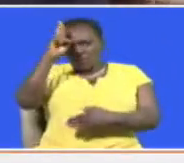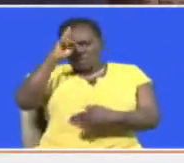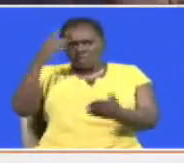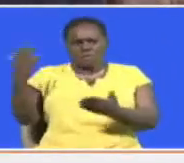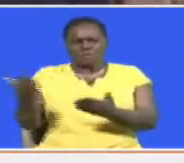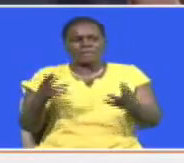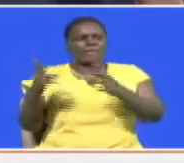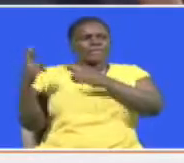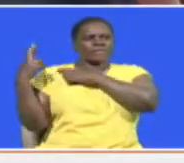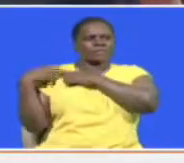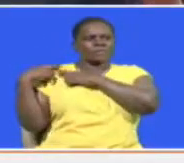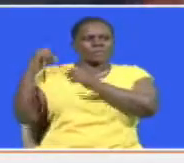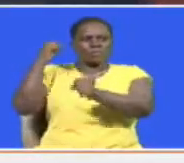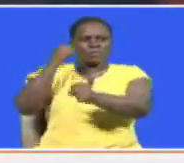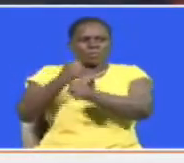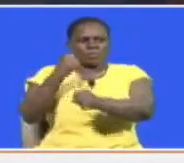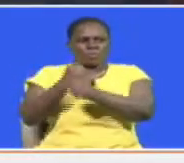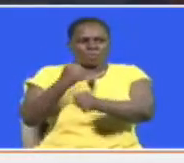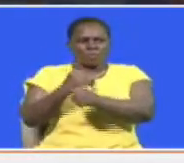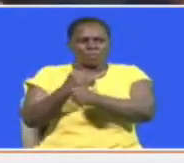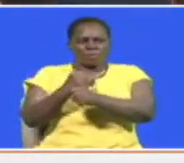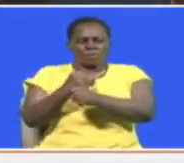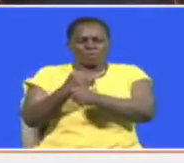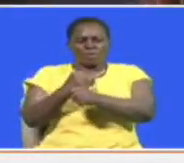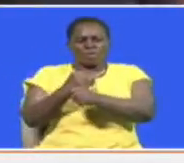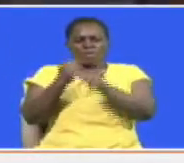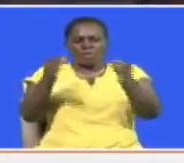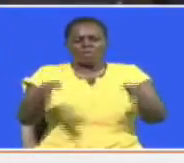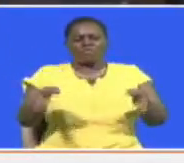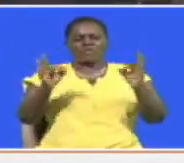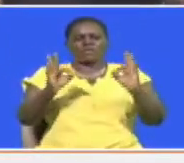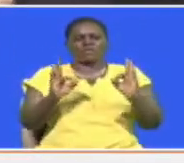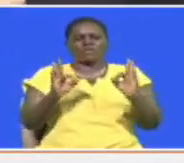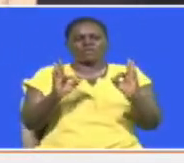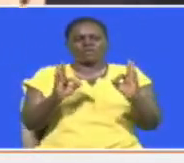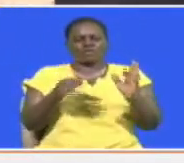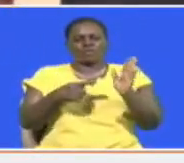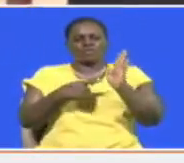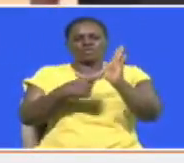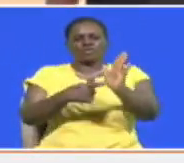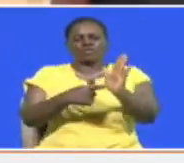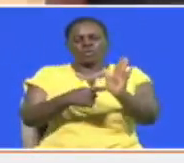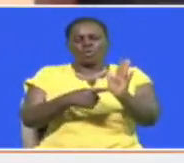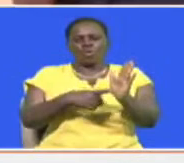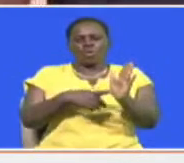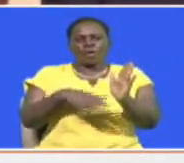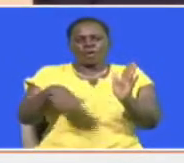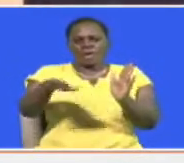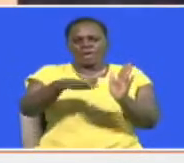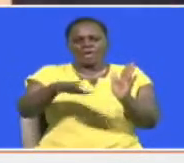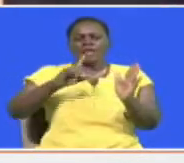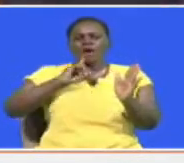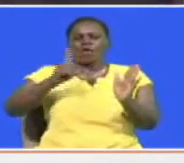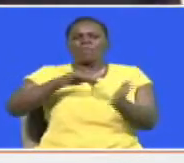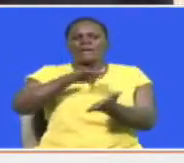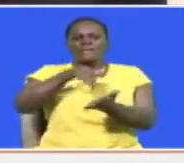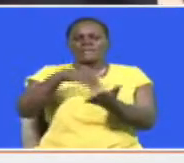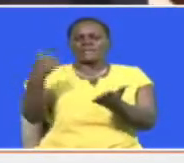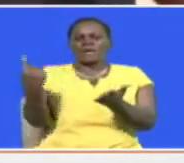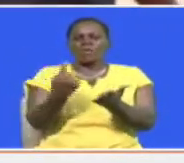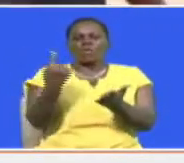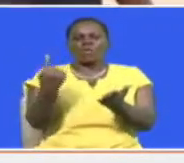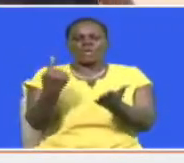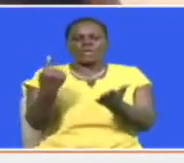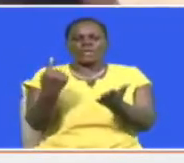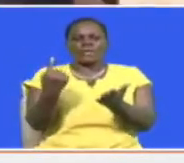officers in charge of the operation in Shakahola, the officers only showed the opposition leaders around the command center mounted